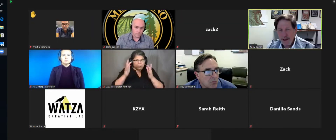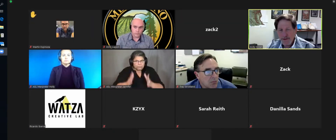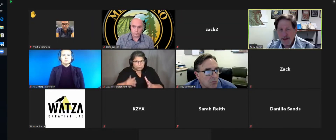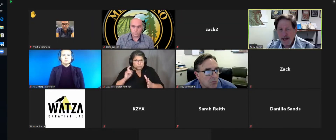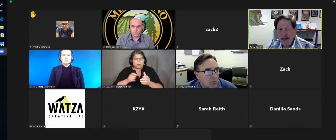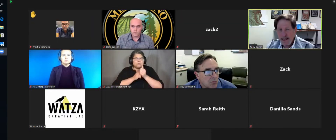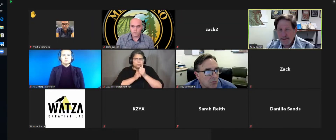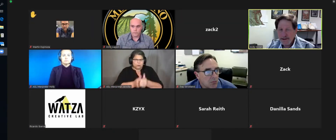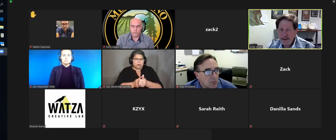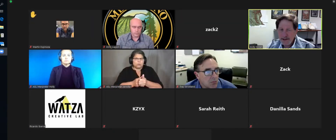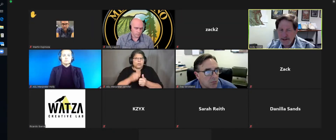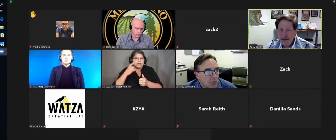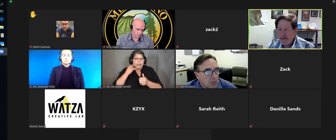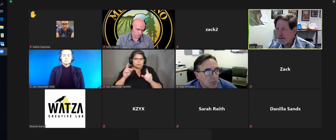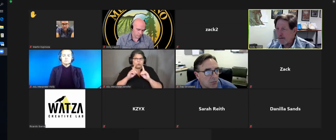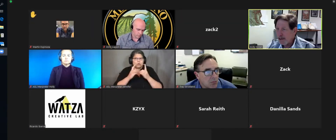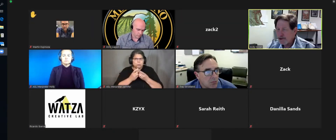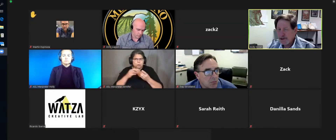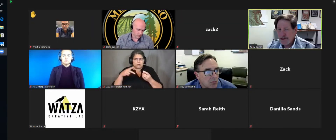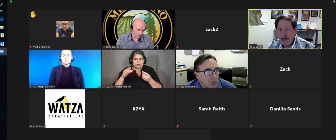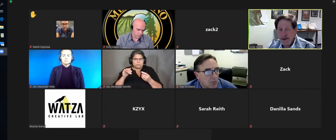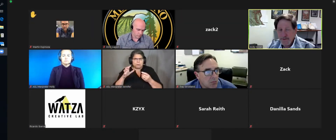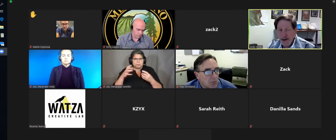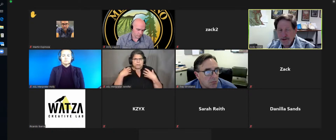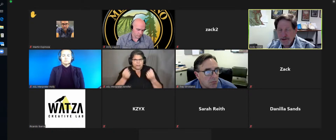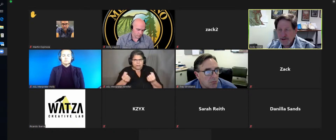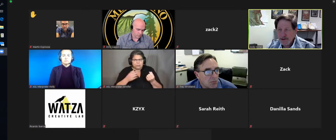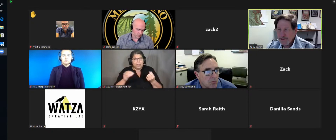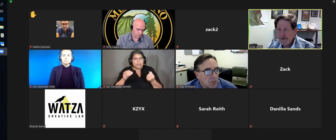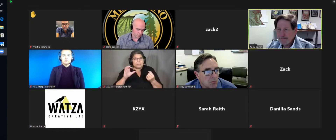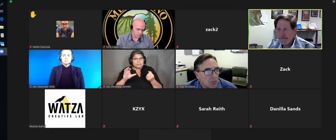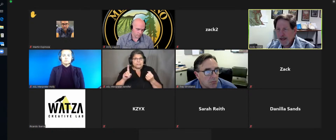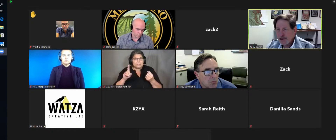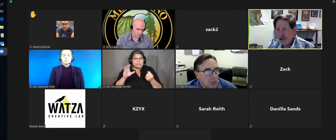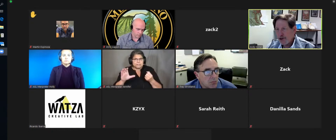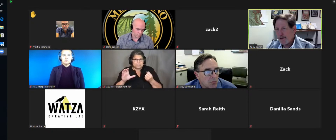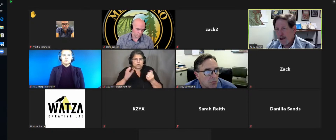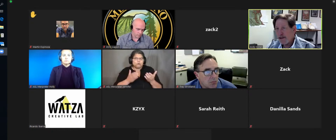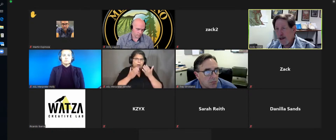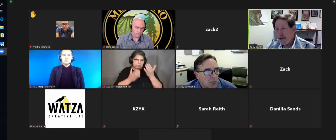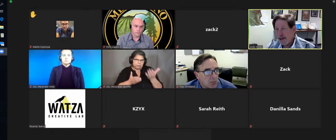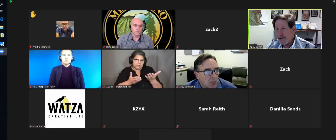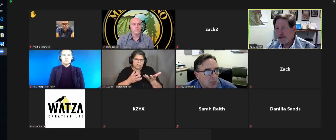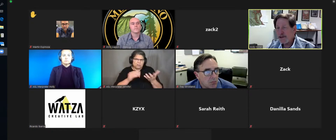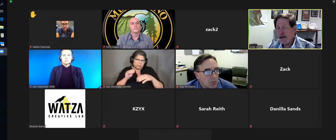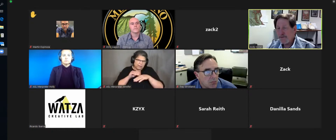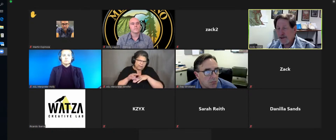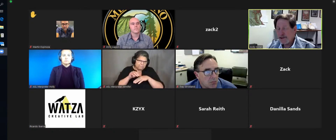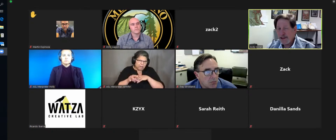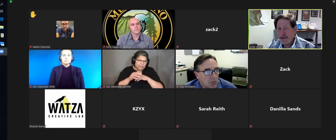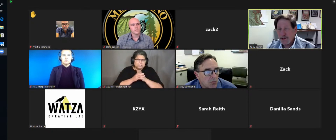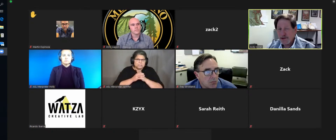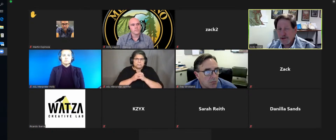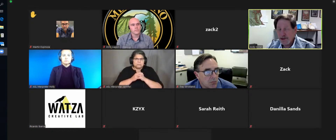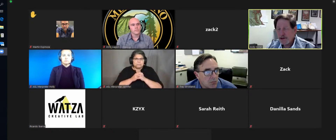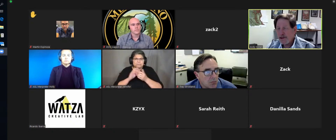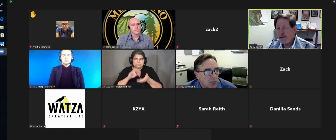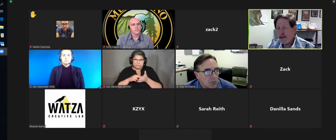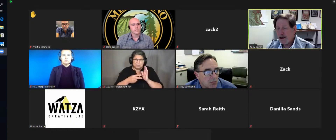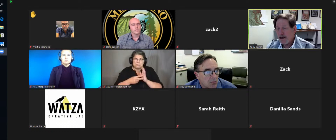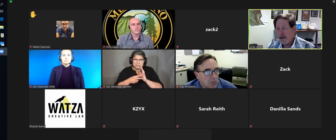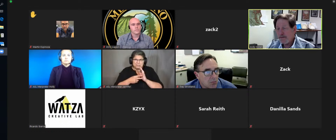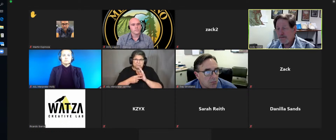Public Health and CDC recommendations and advisories. So there'll be a lot less of these